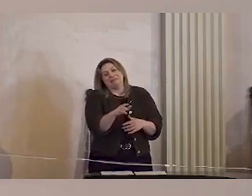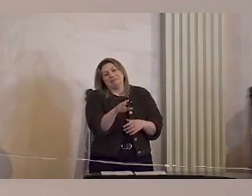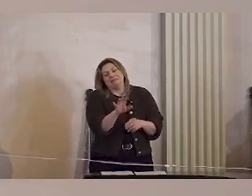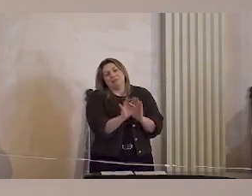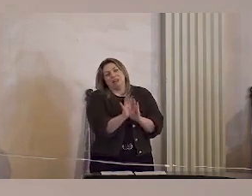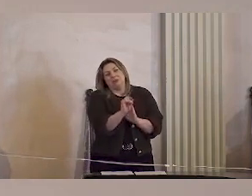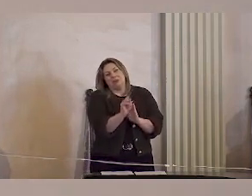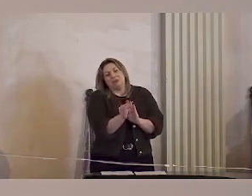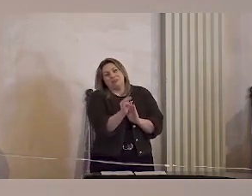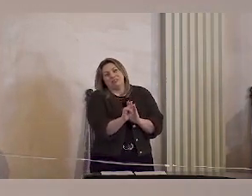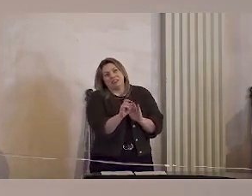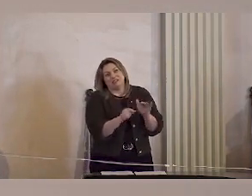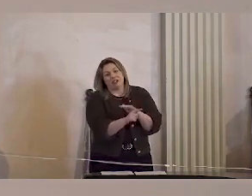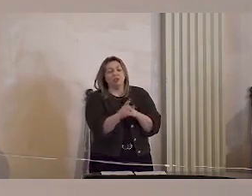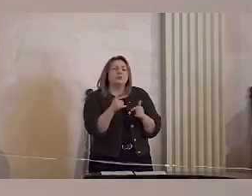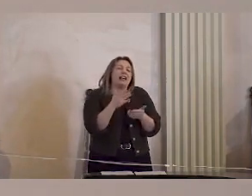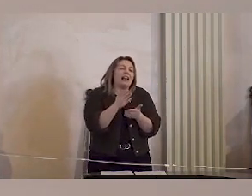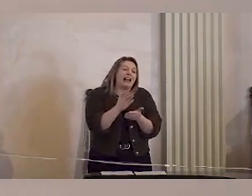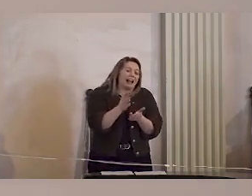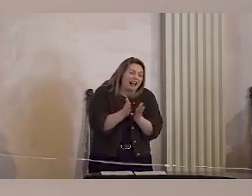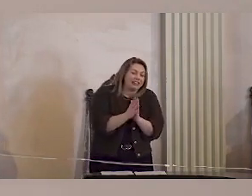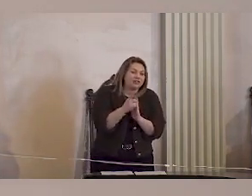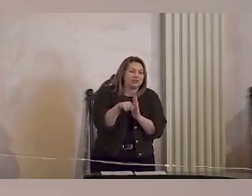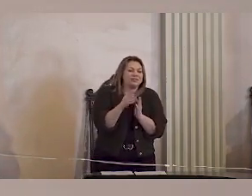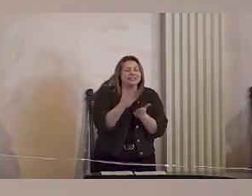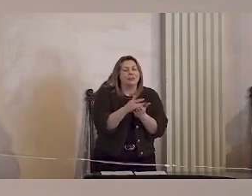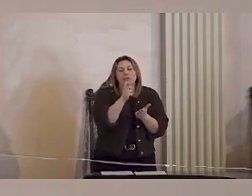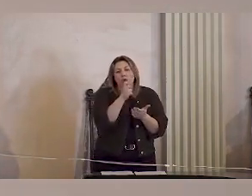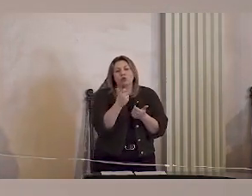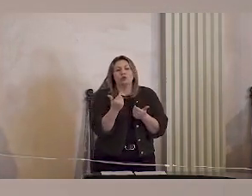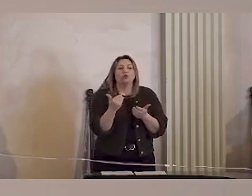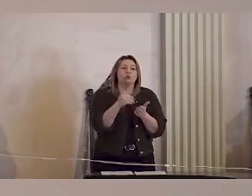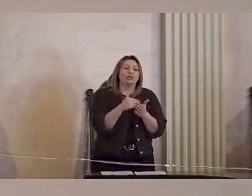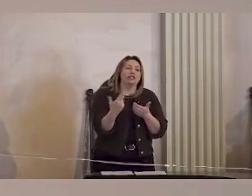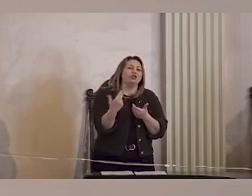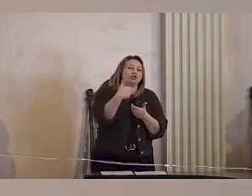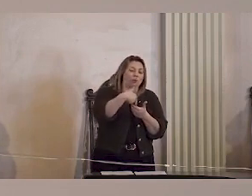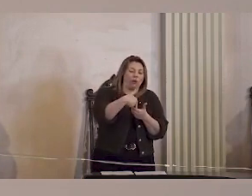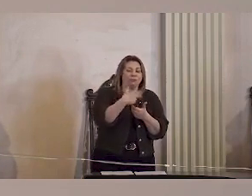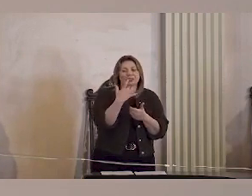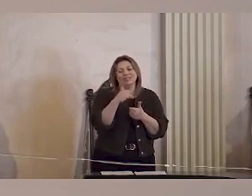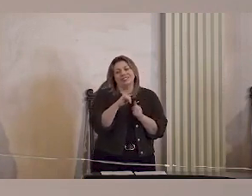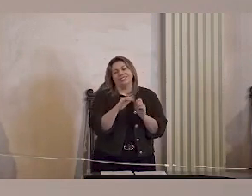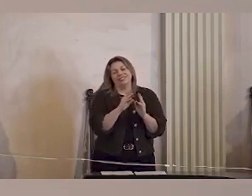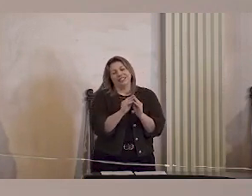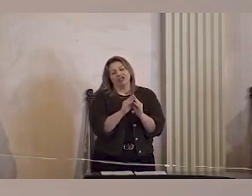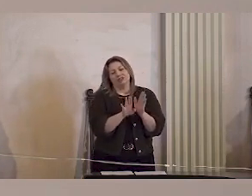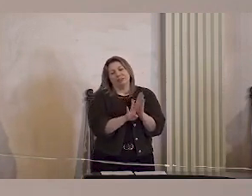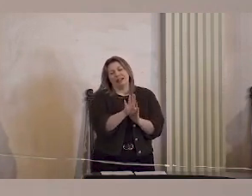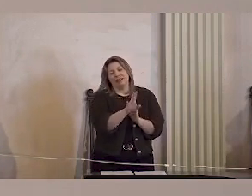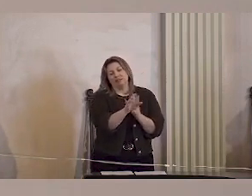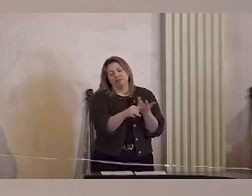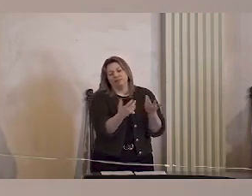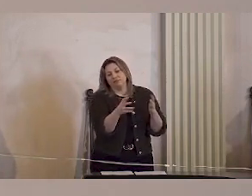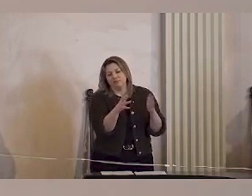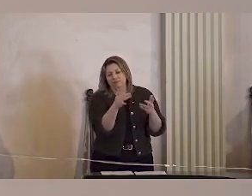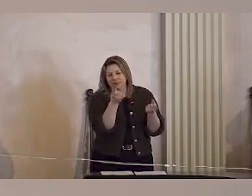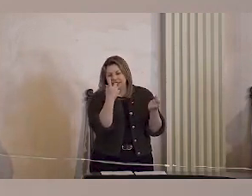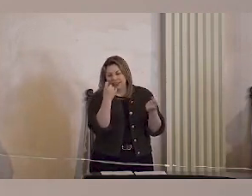But there are some that we ask you not to rejoin because the session kind of builds on itself, okay? That make sense?